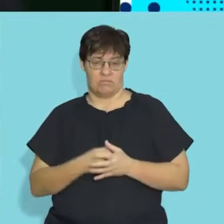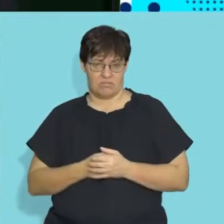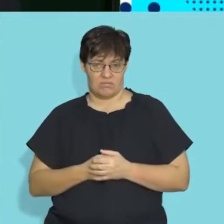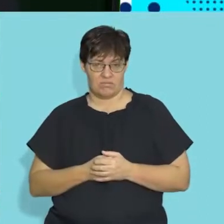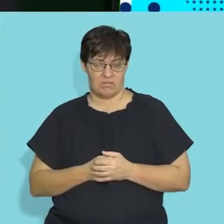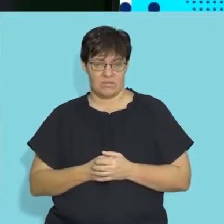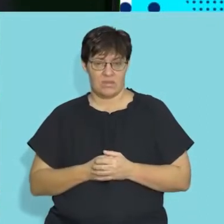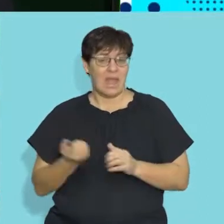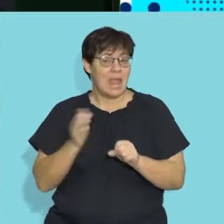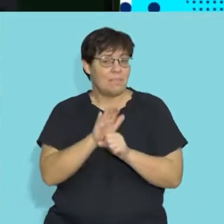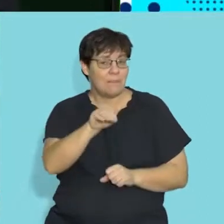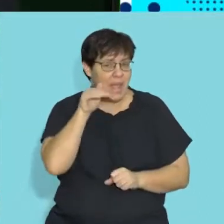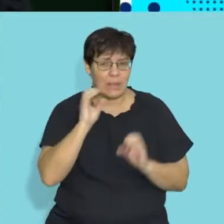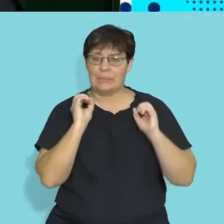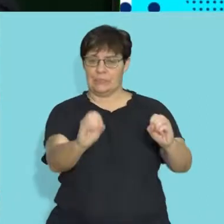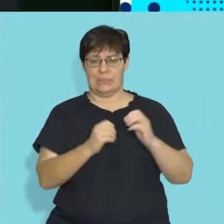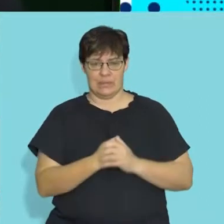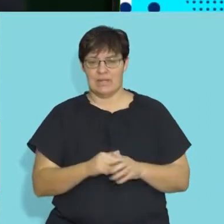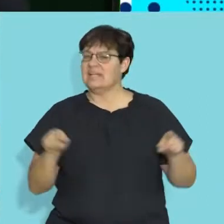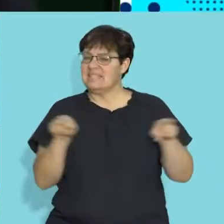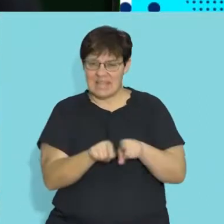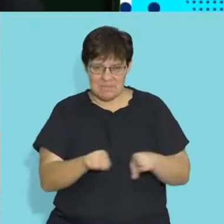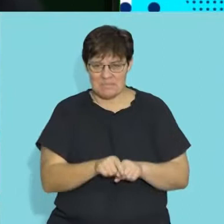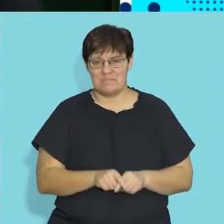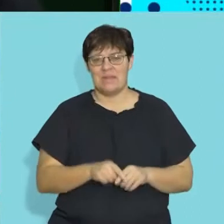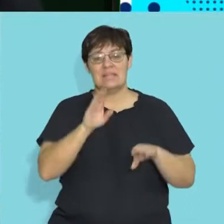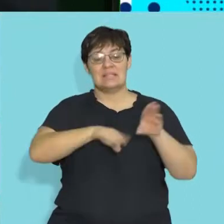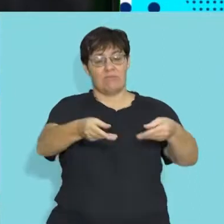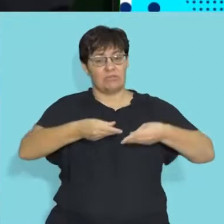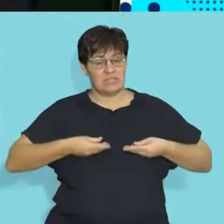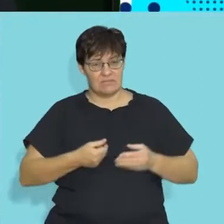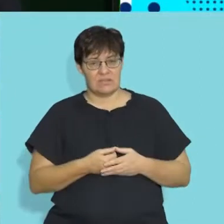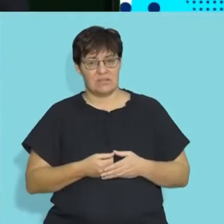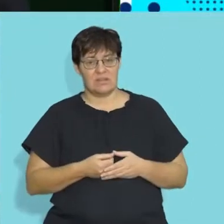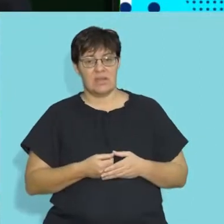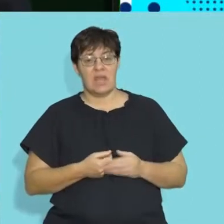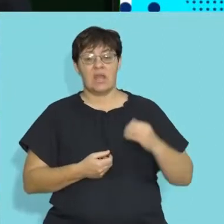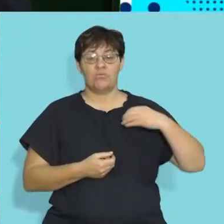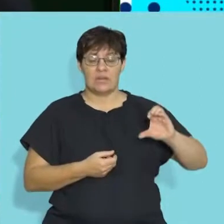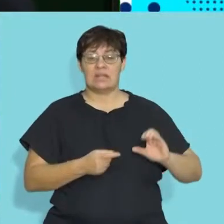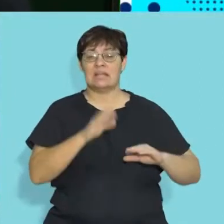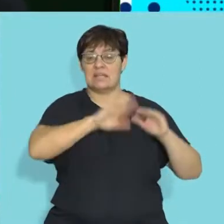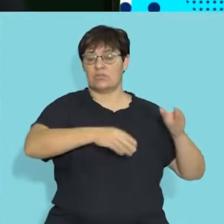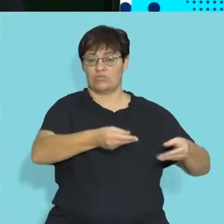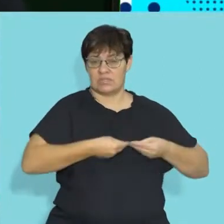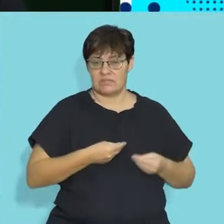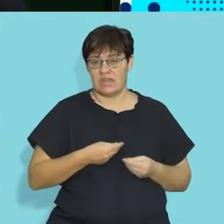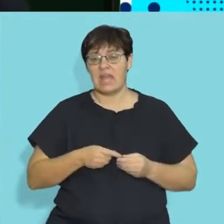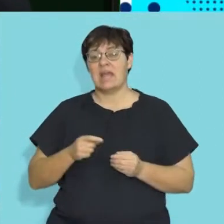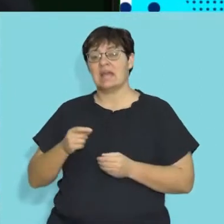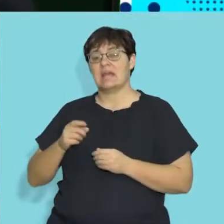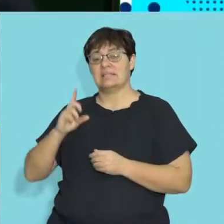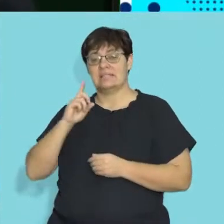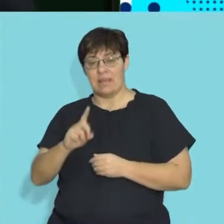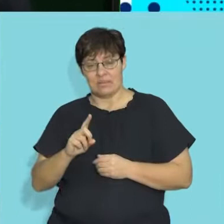it doesn't impact on your bank account? By the same token, discount received, credit discount received, debit your